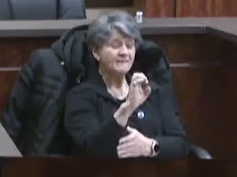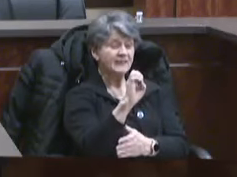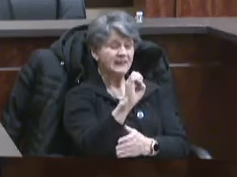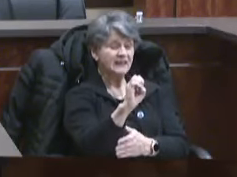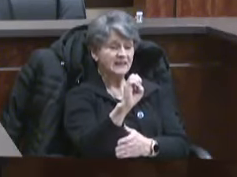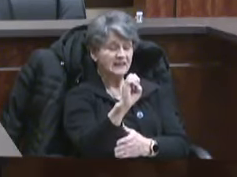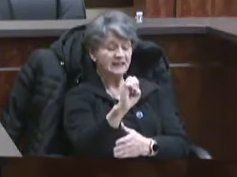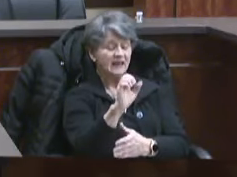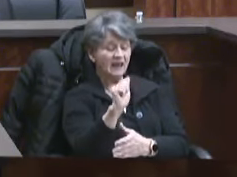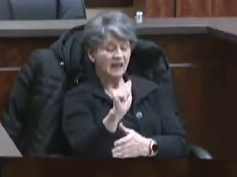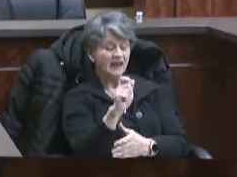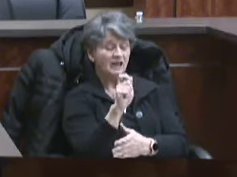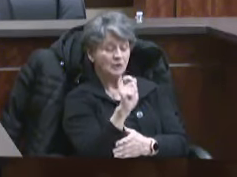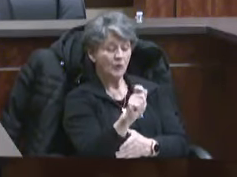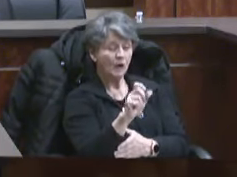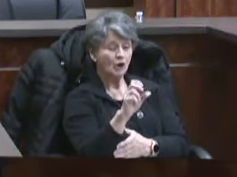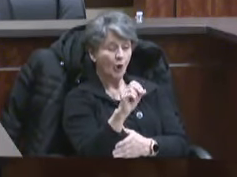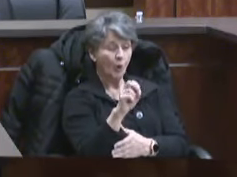FEEA.org.